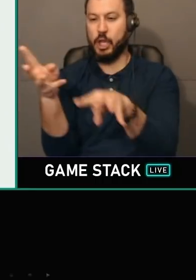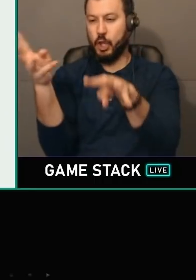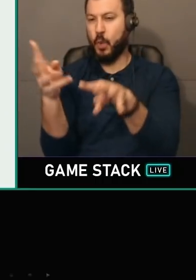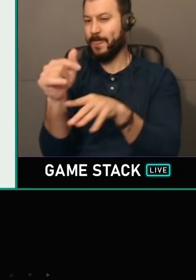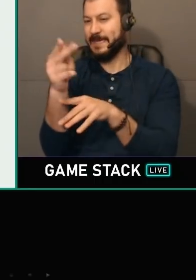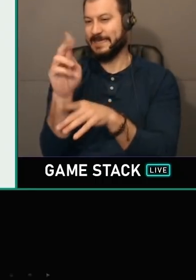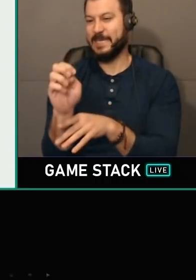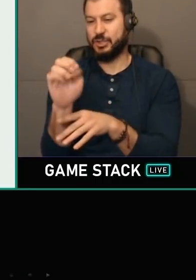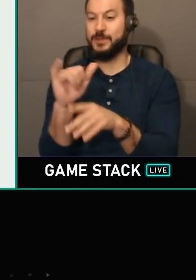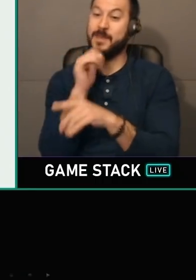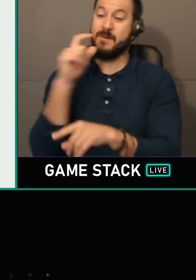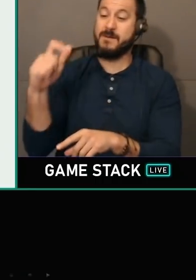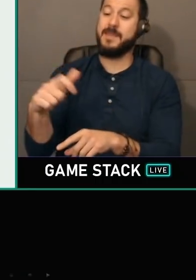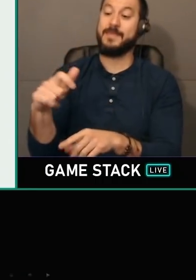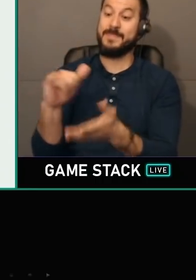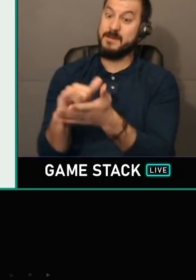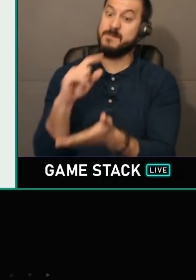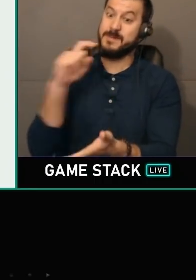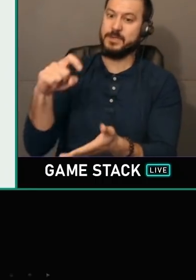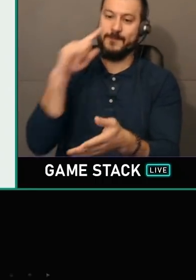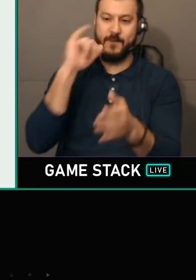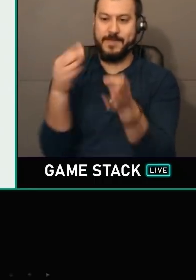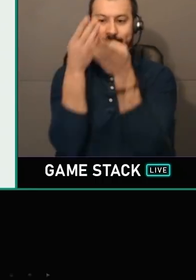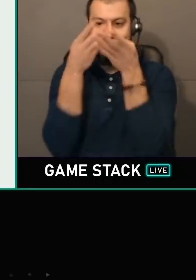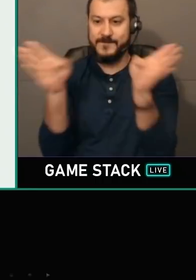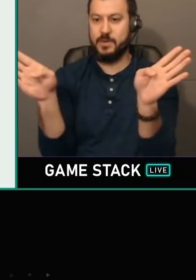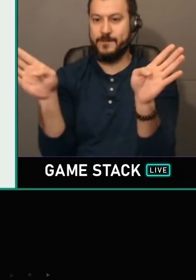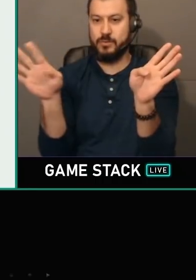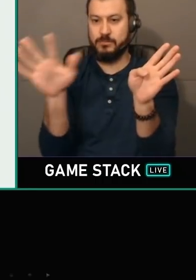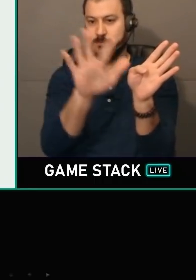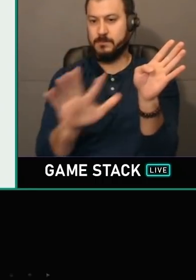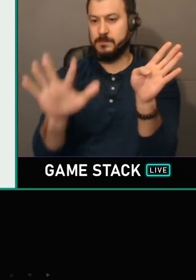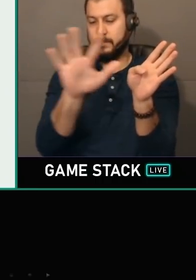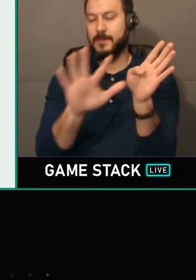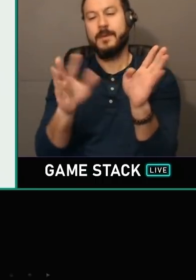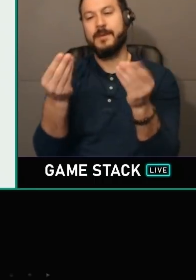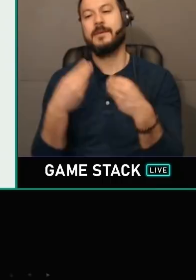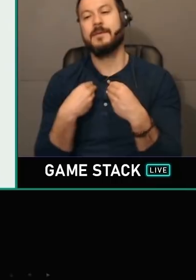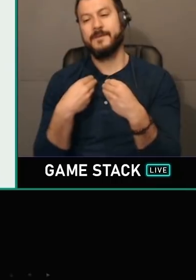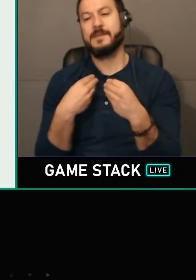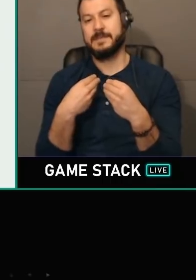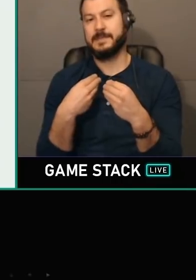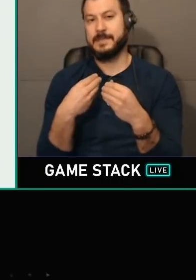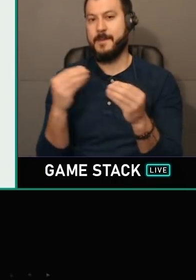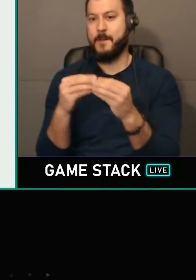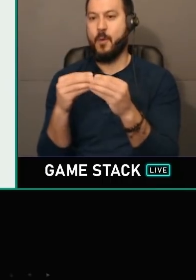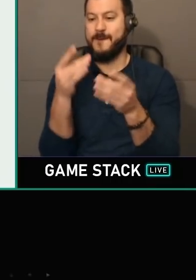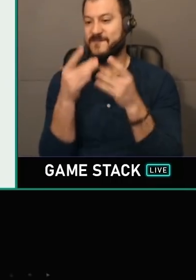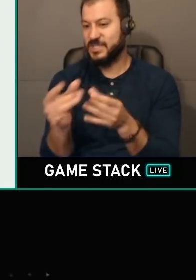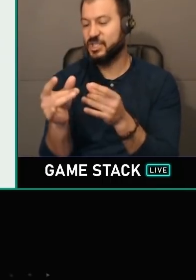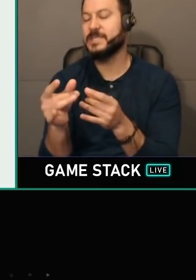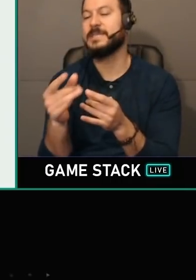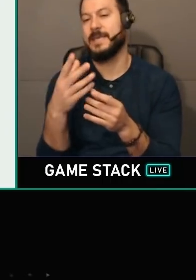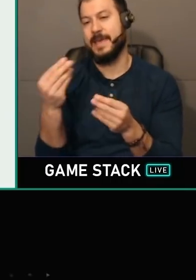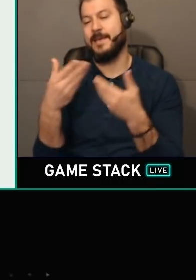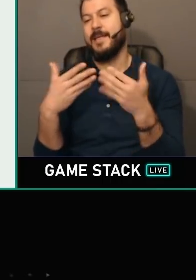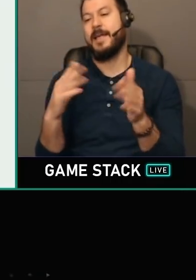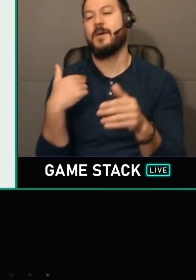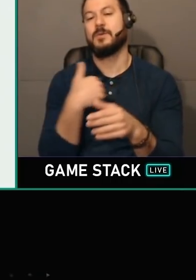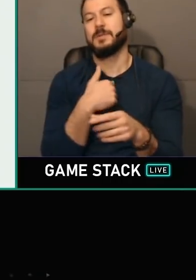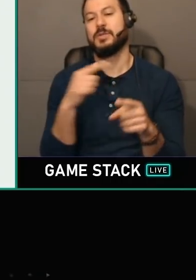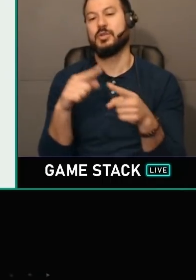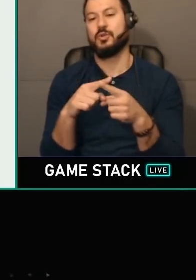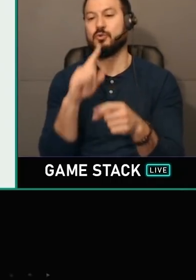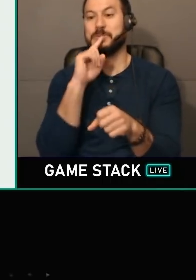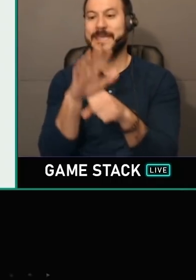are necessary for that field of view. That gives us a leap in efficiency, and it allows us to